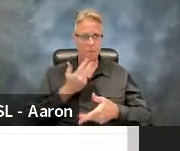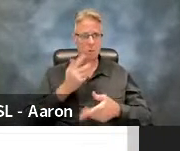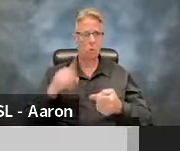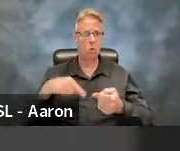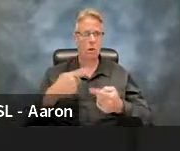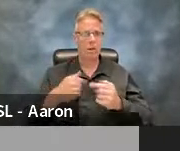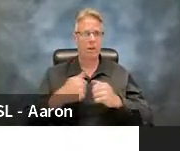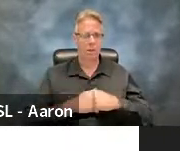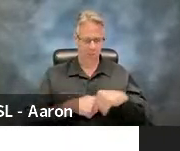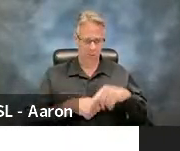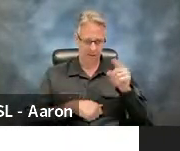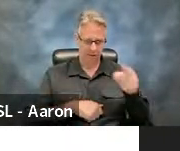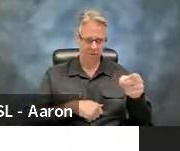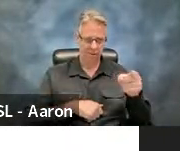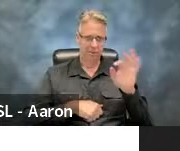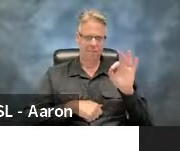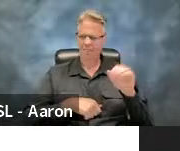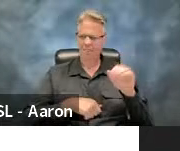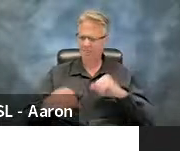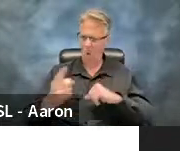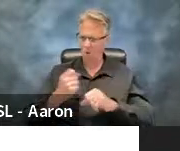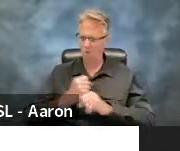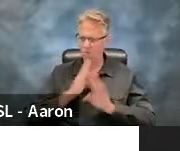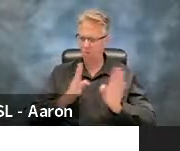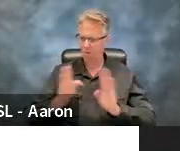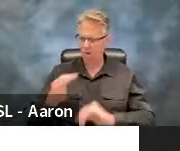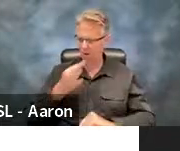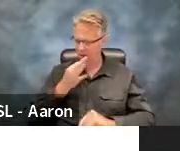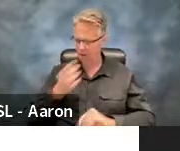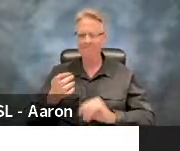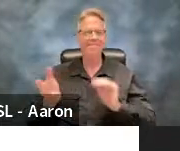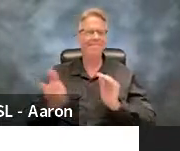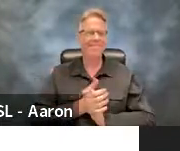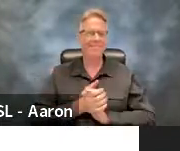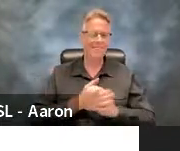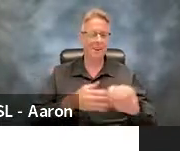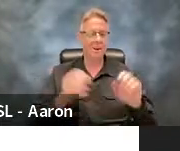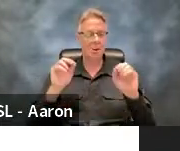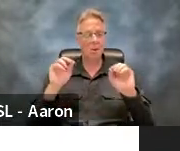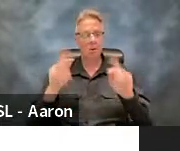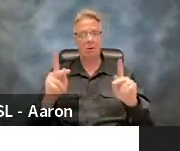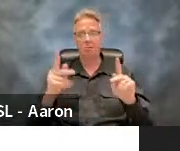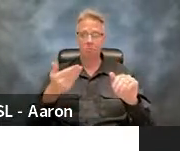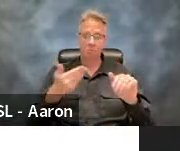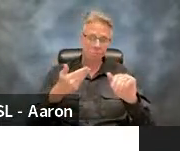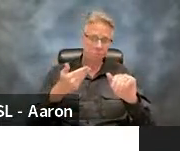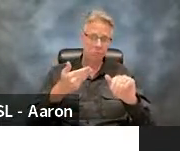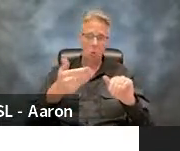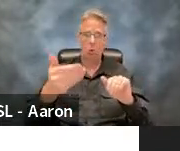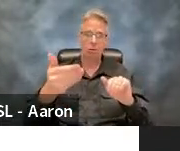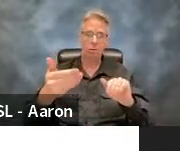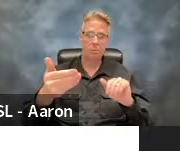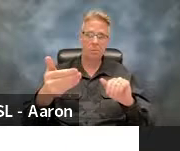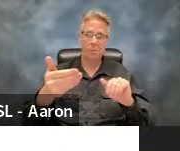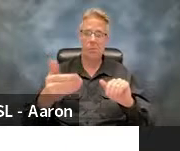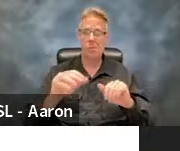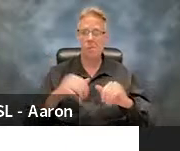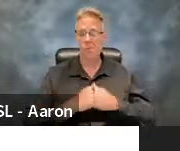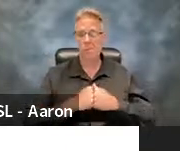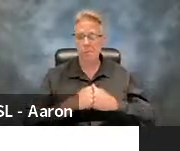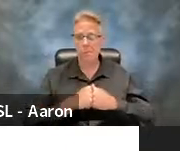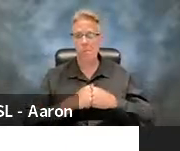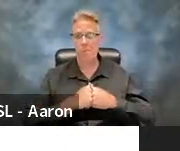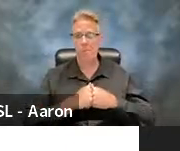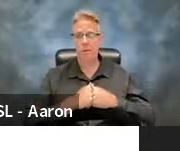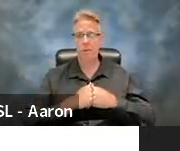Okay, there you go. He's always ready to go. Okay, please go ahead and address the CAG.